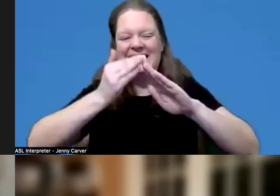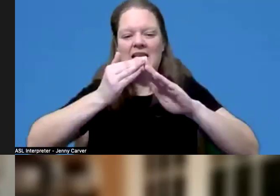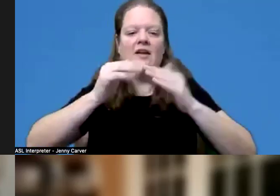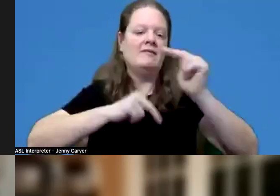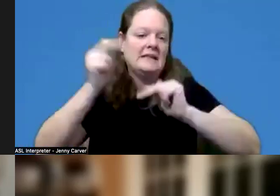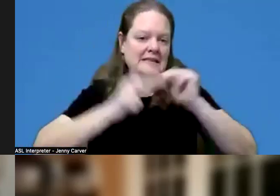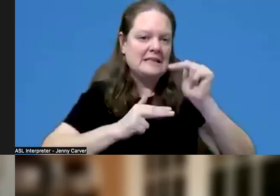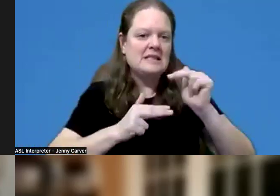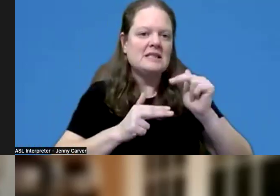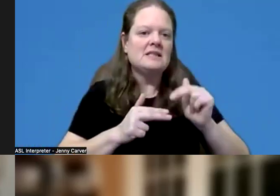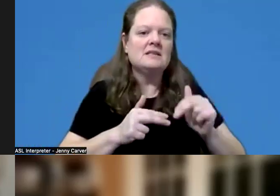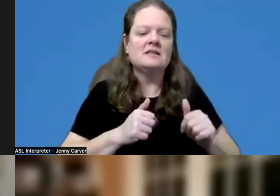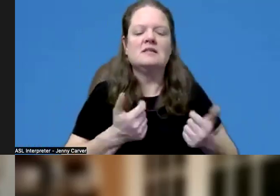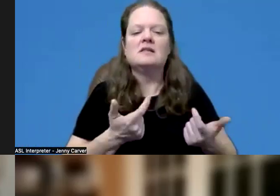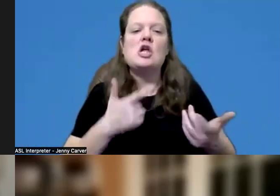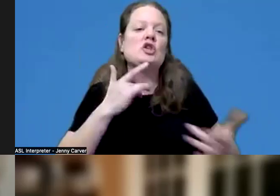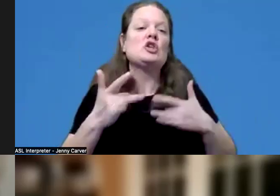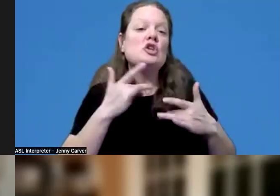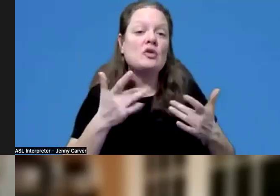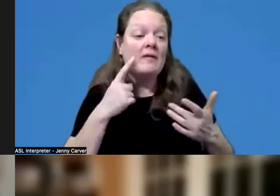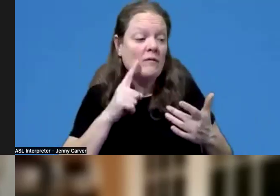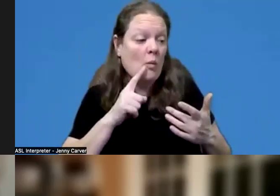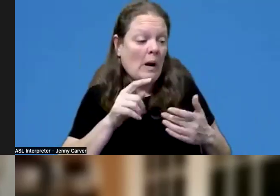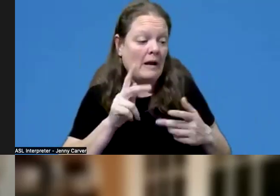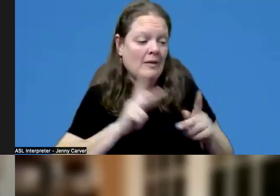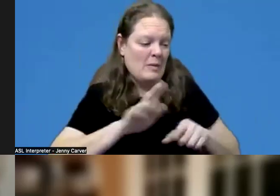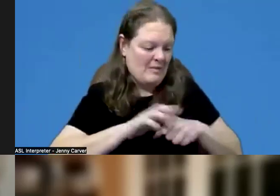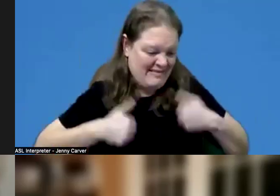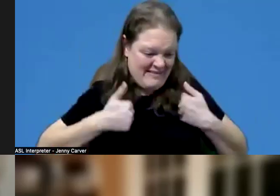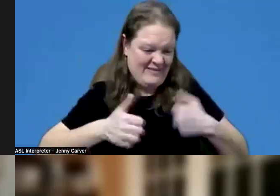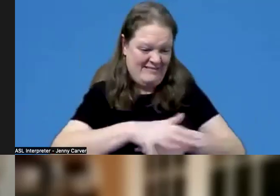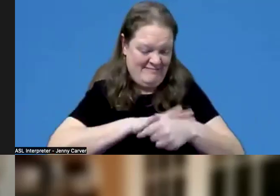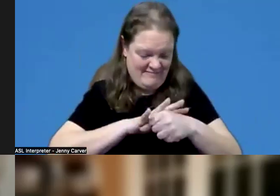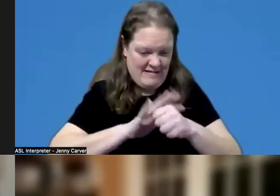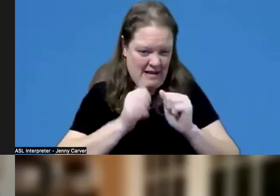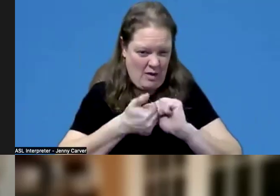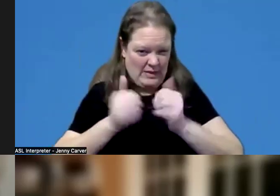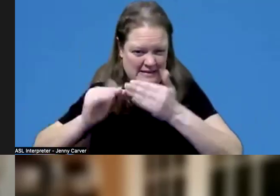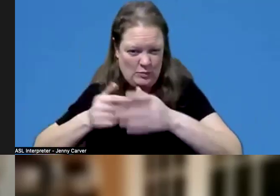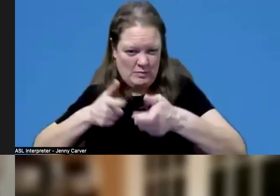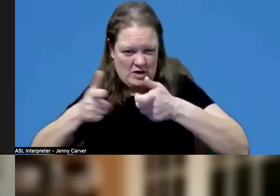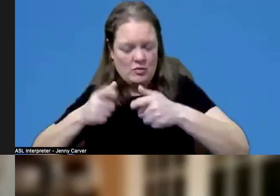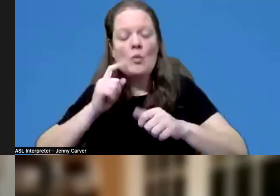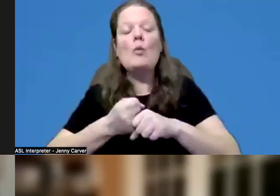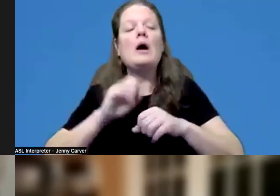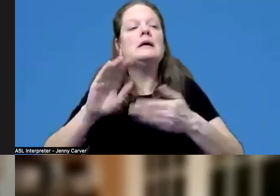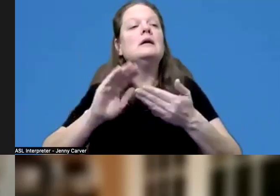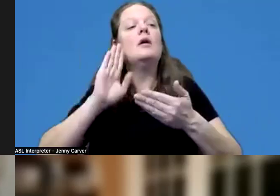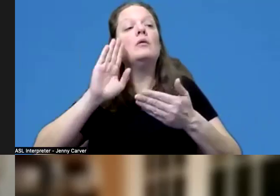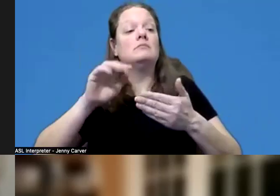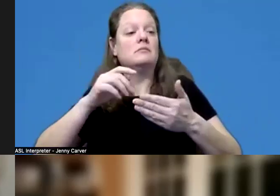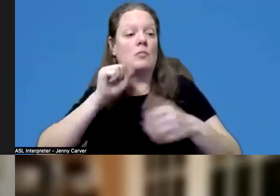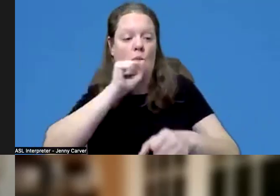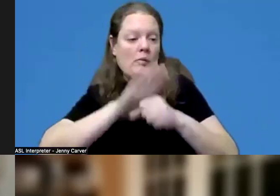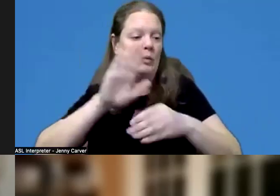making it's a concern for the neighborhood. So the question is, what assurances will the city provide going